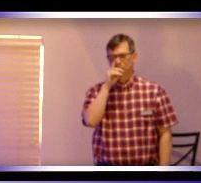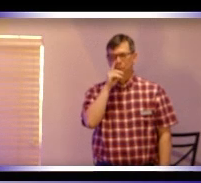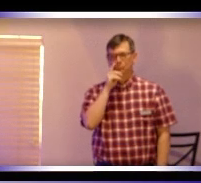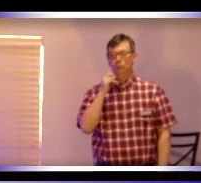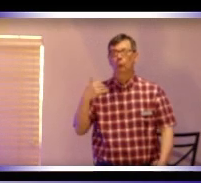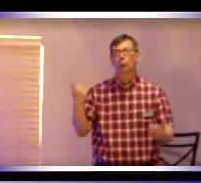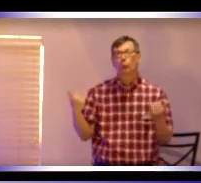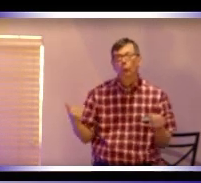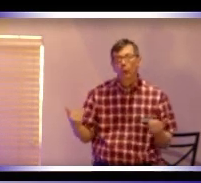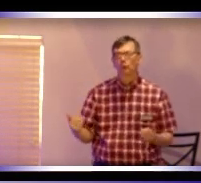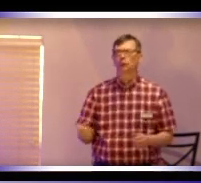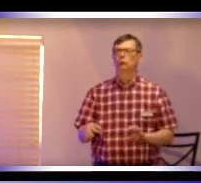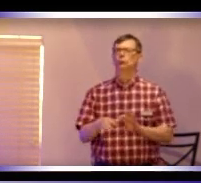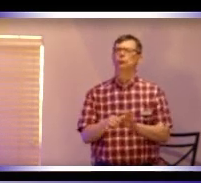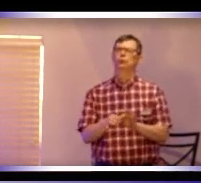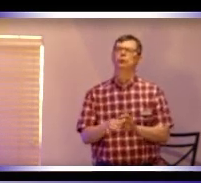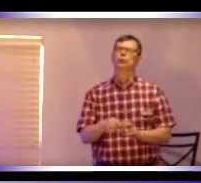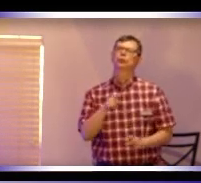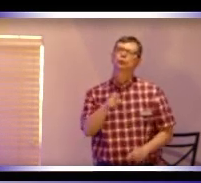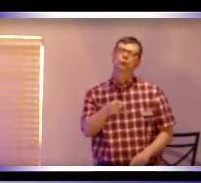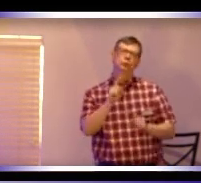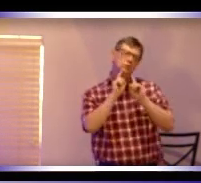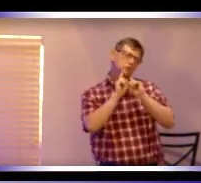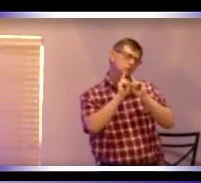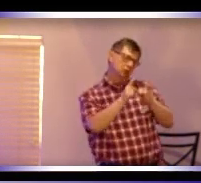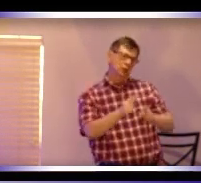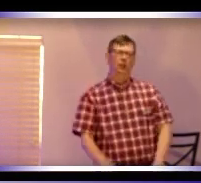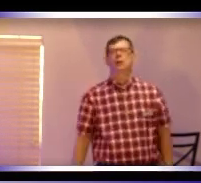What do you say? What do you think?